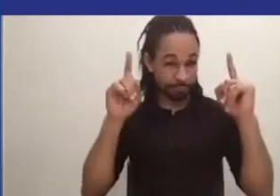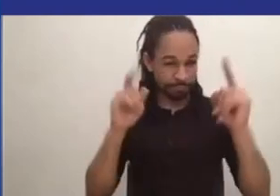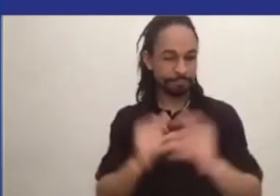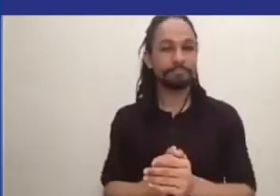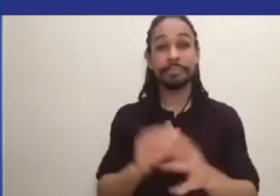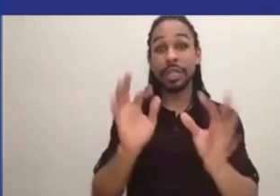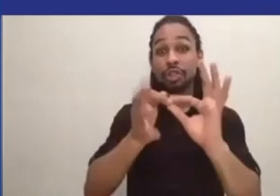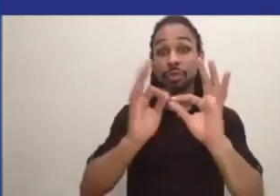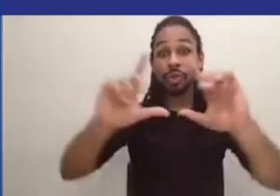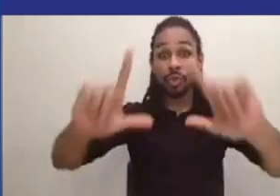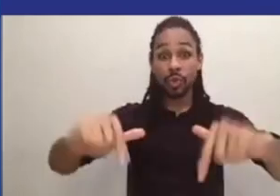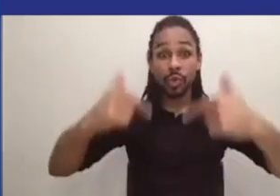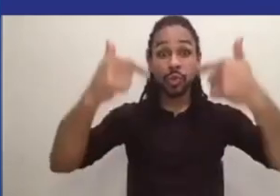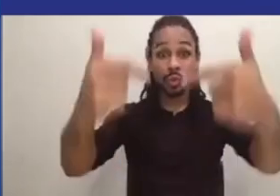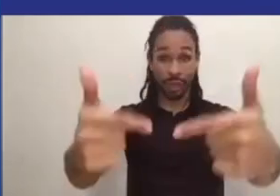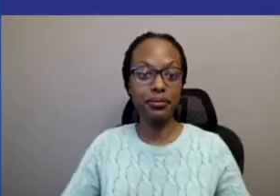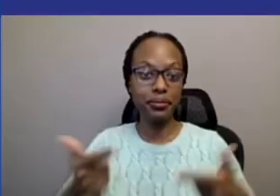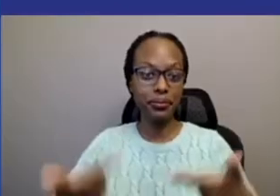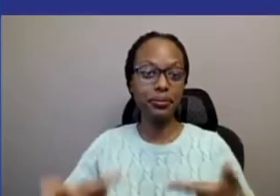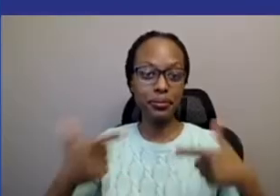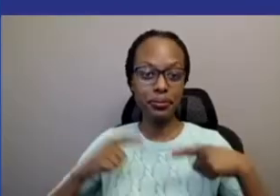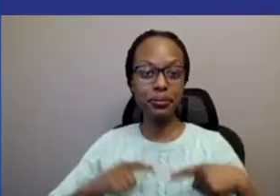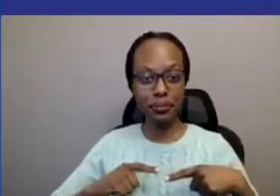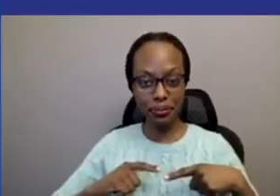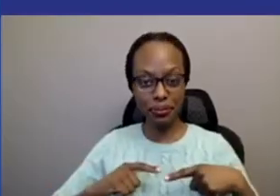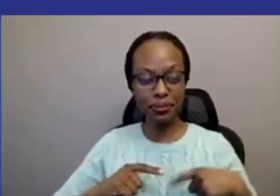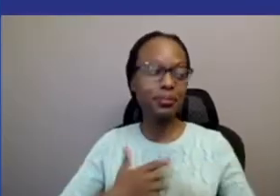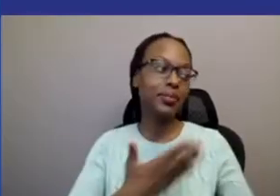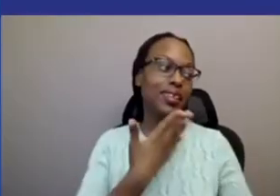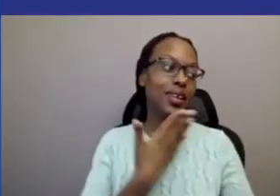Thank you. Nelida, do you want to share?